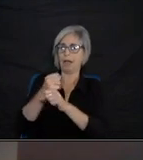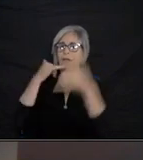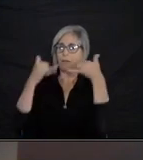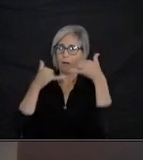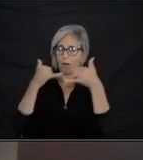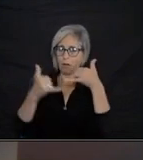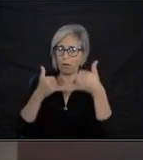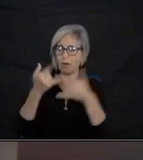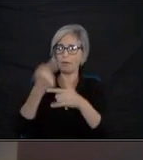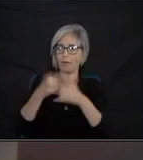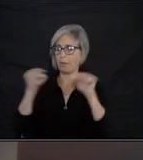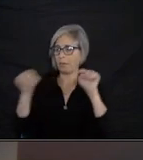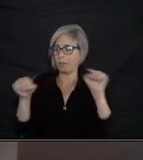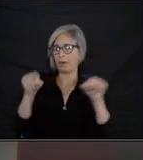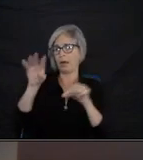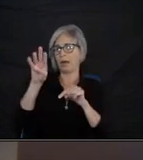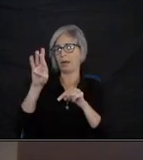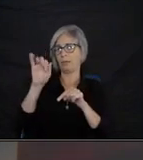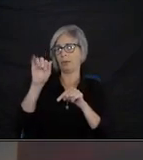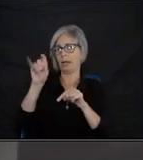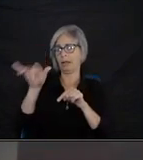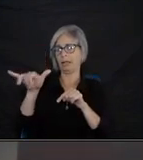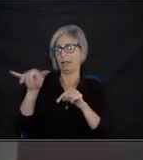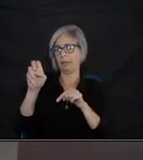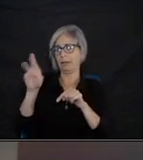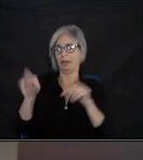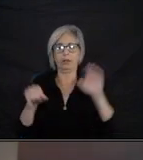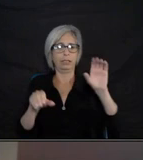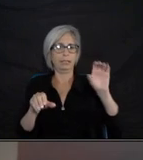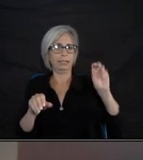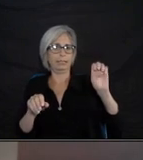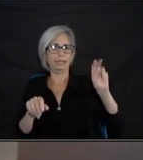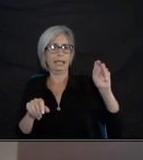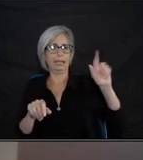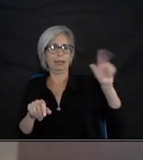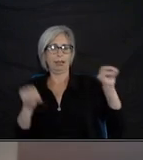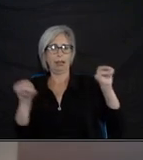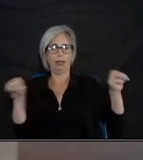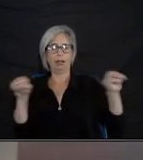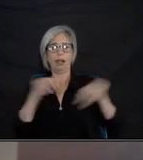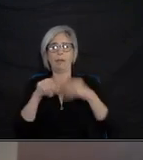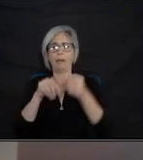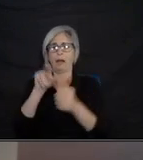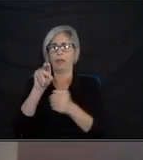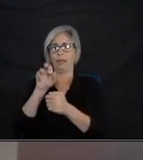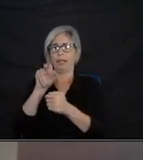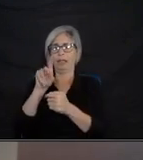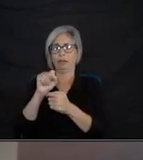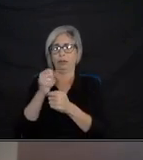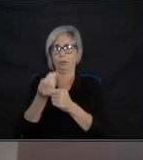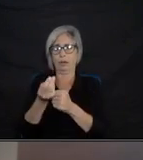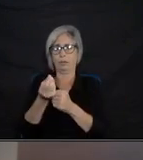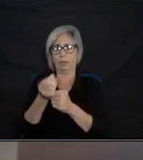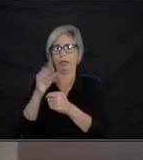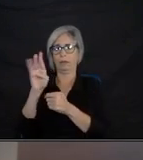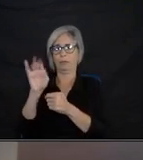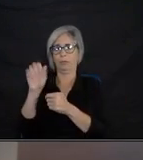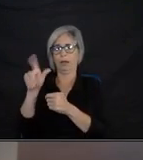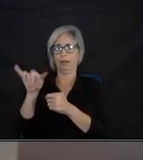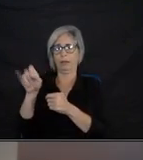from both Bradley Miller and Centennial regarding the Nichols property, with Bradley Miller representing Pulte